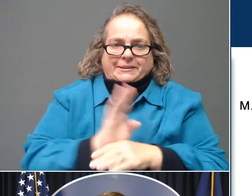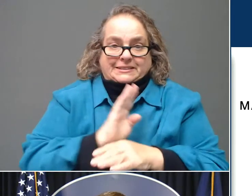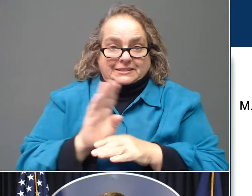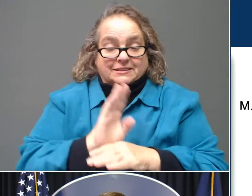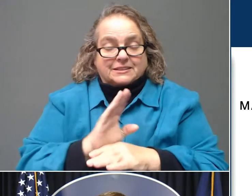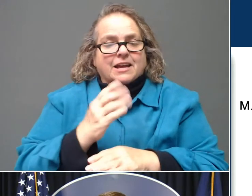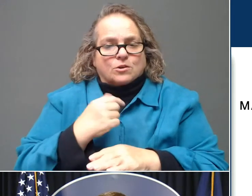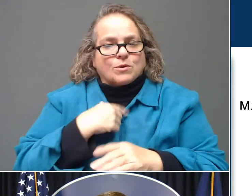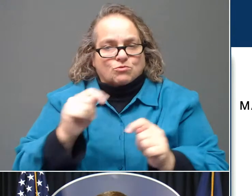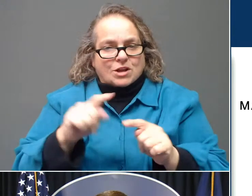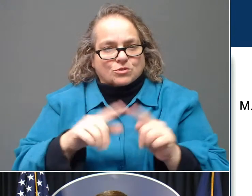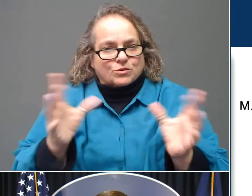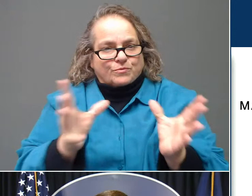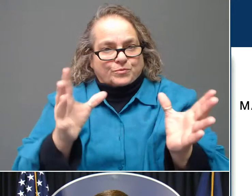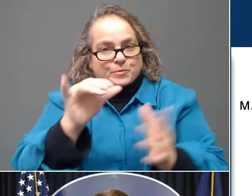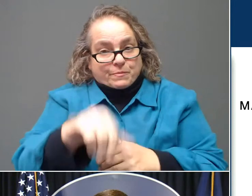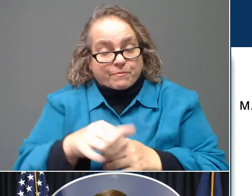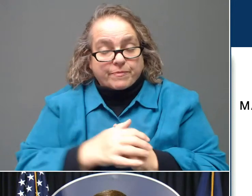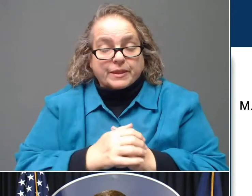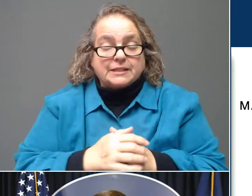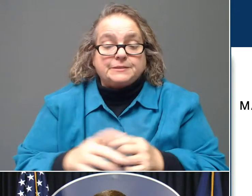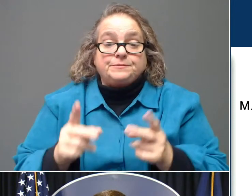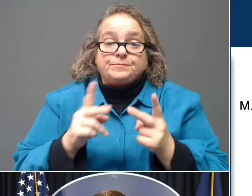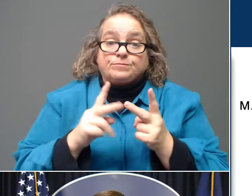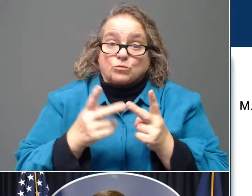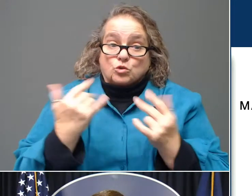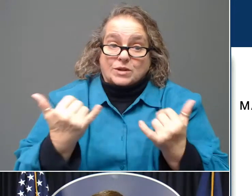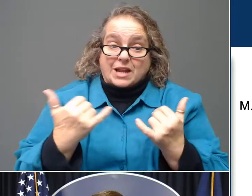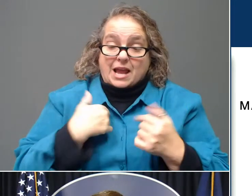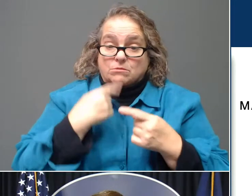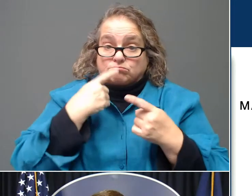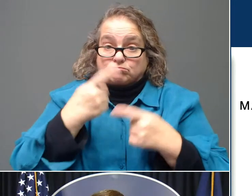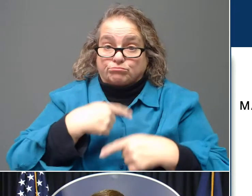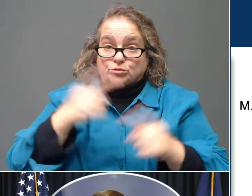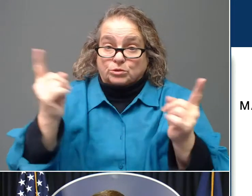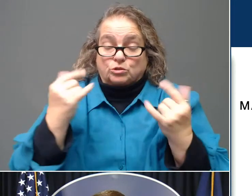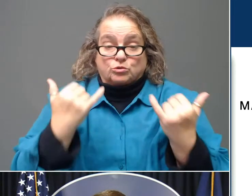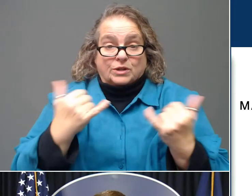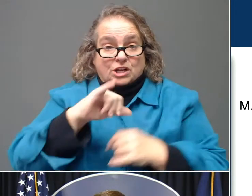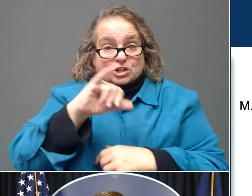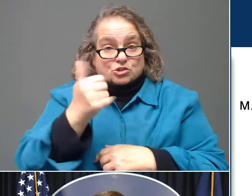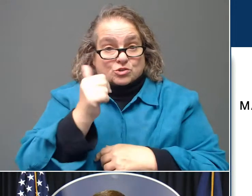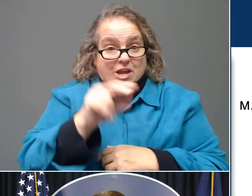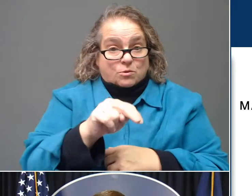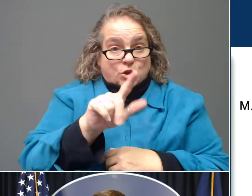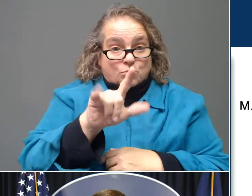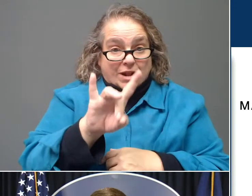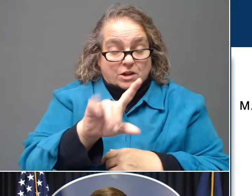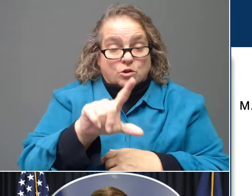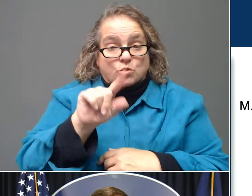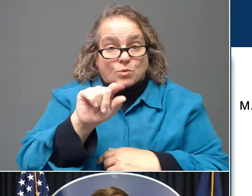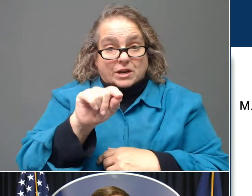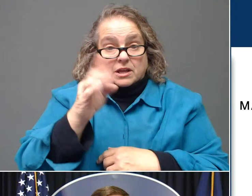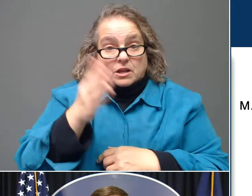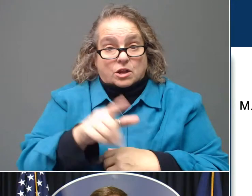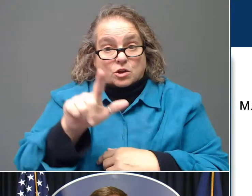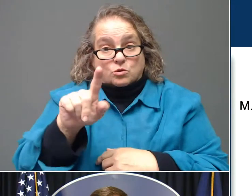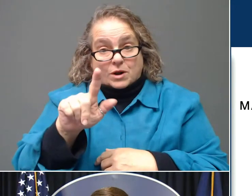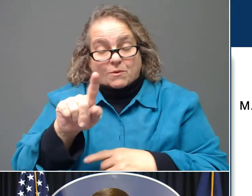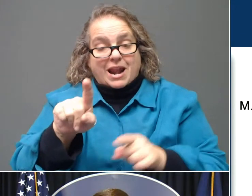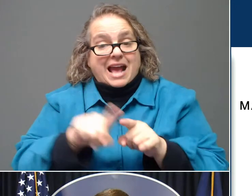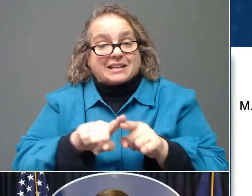Second, today I signed a proclamation declaring January 28th, 2021 as Hunger-Free Day in